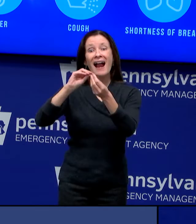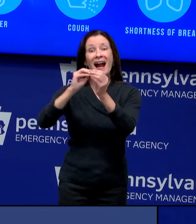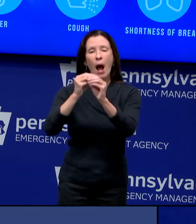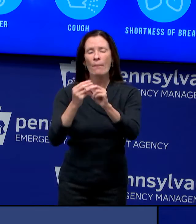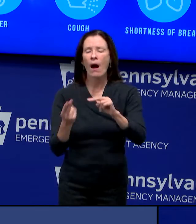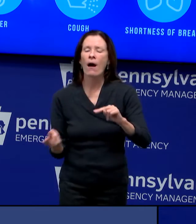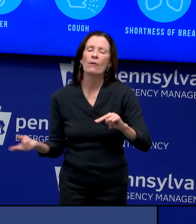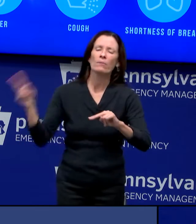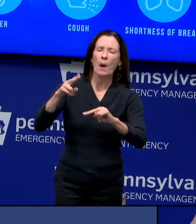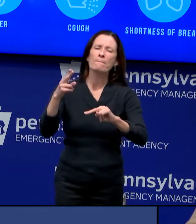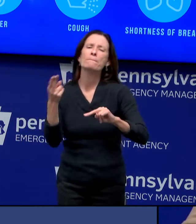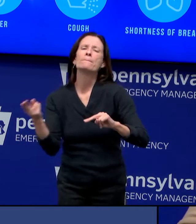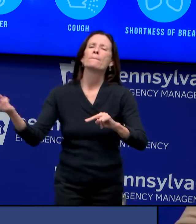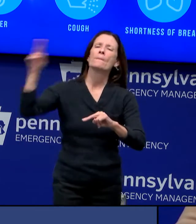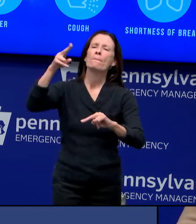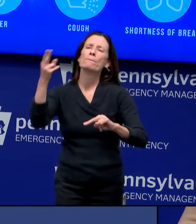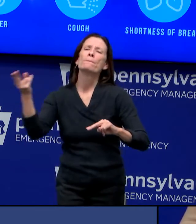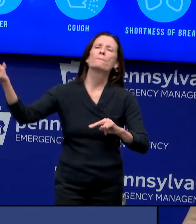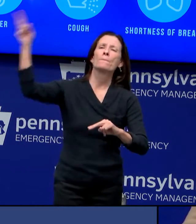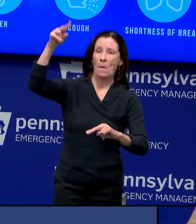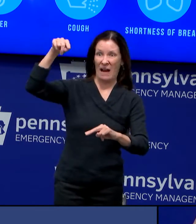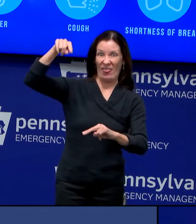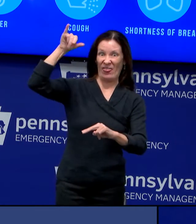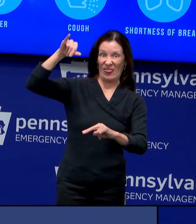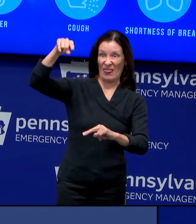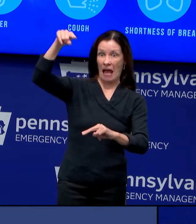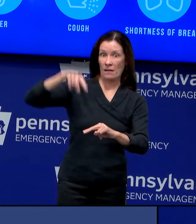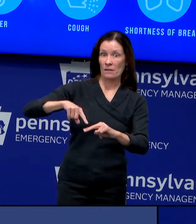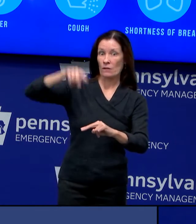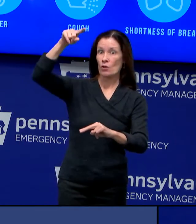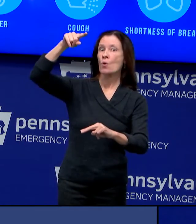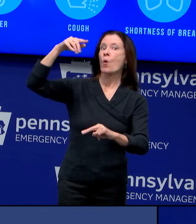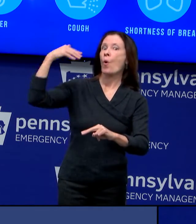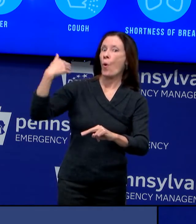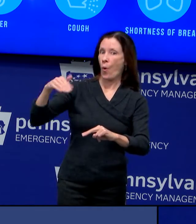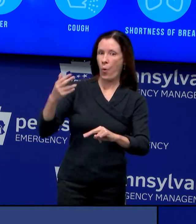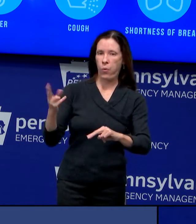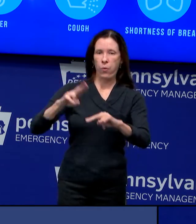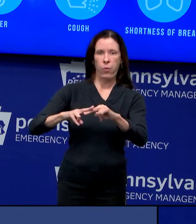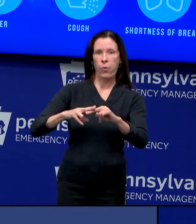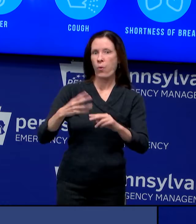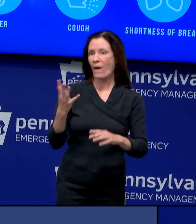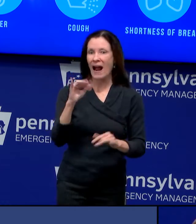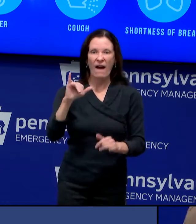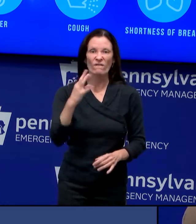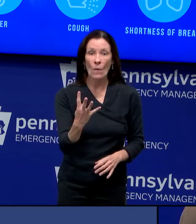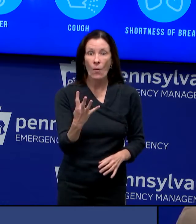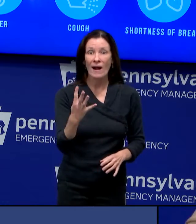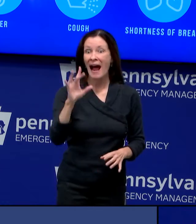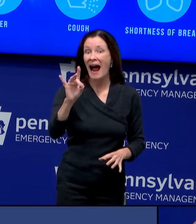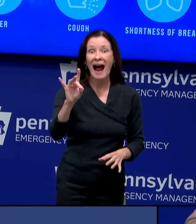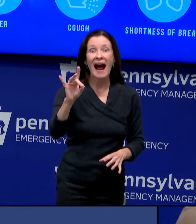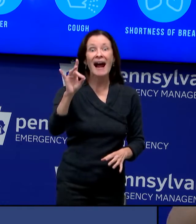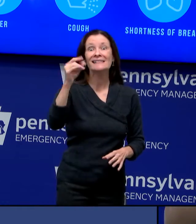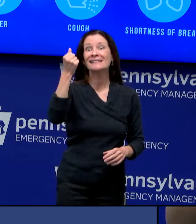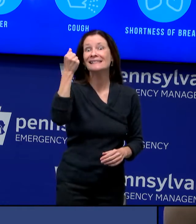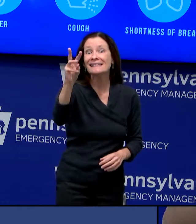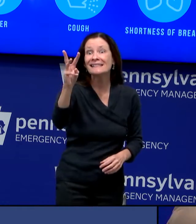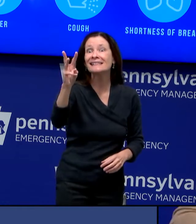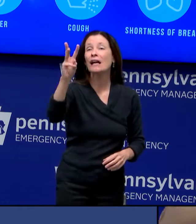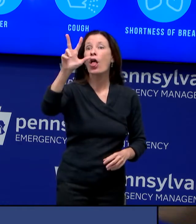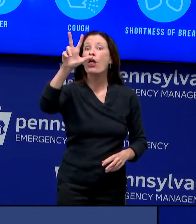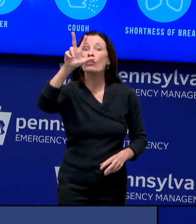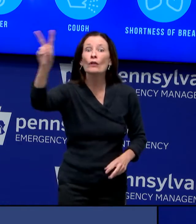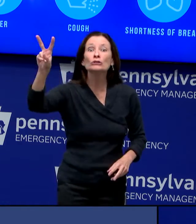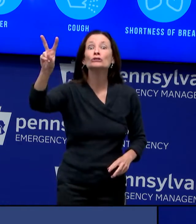4 cases in a day and 8 cases in a day. But if it went from 8 cases to 16 cases, to 32